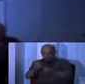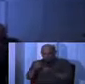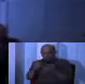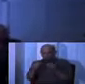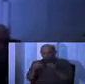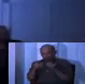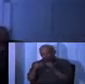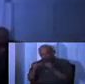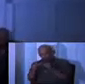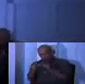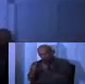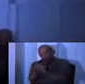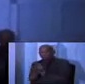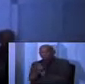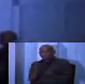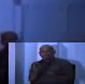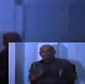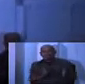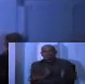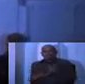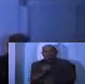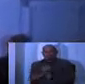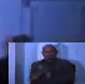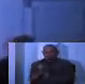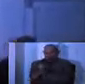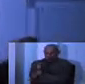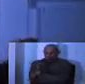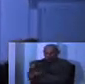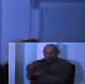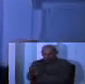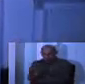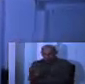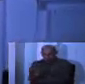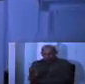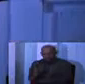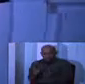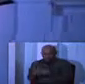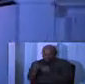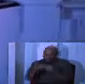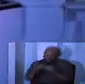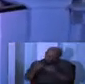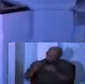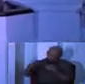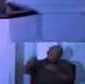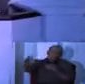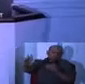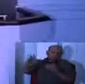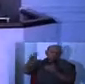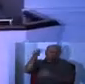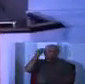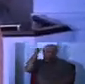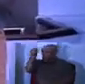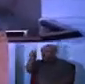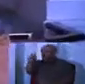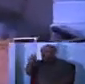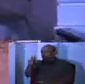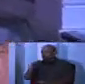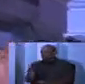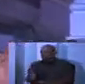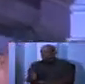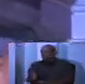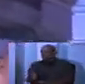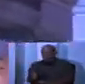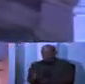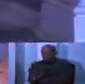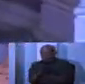uphold it with justice and with righteousness, from henceforth, even forever. The